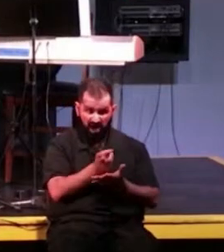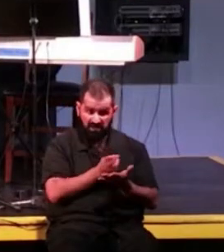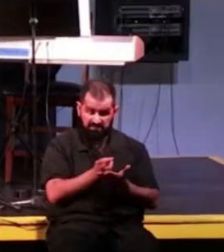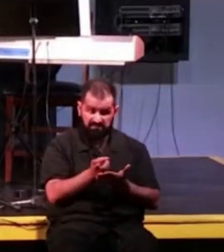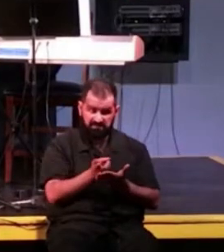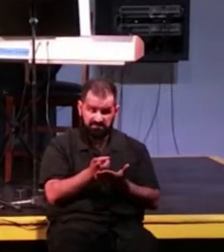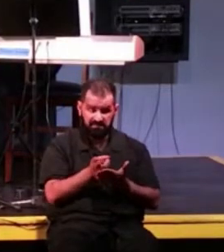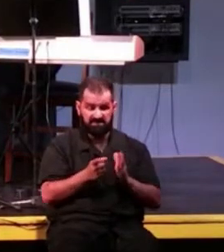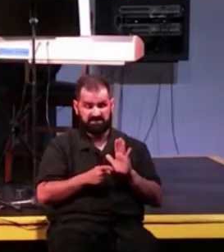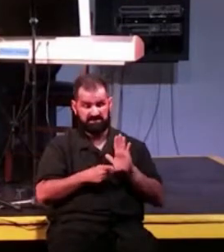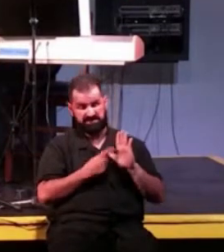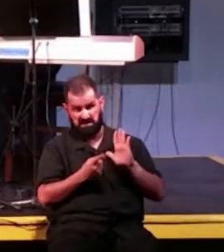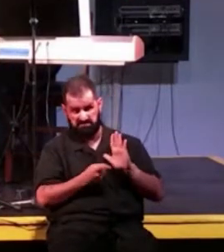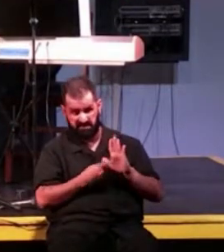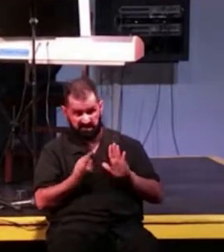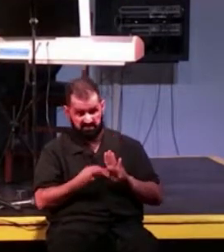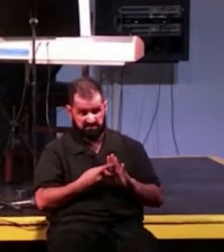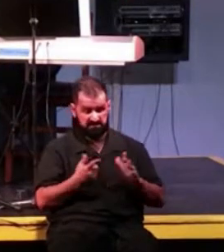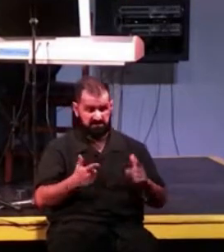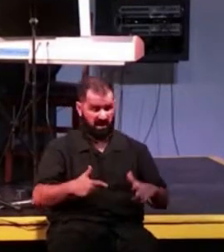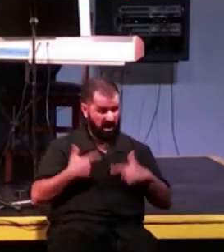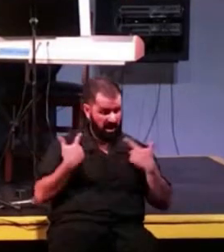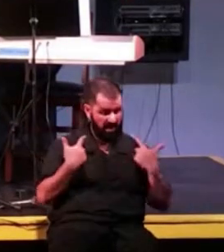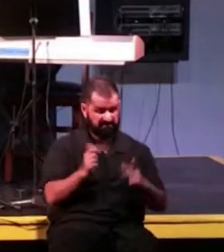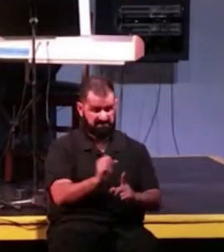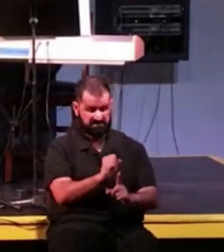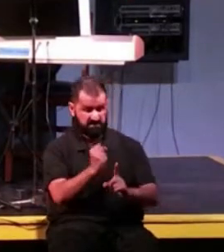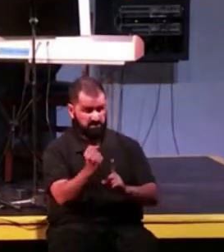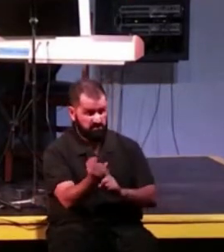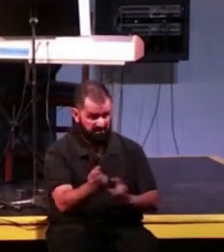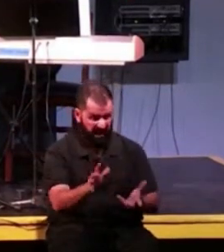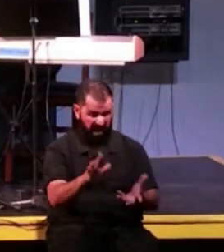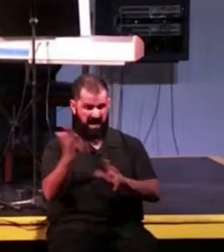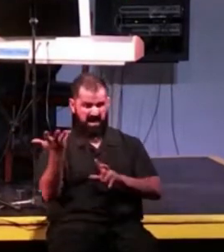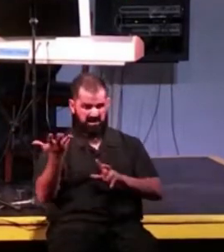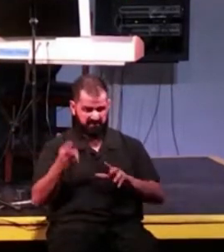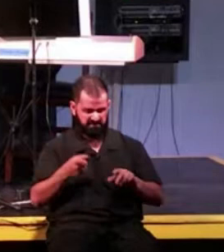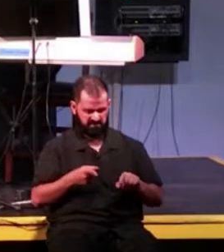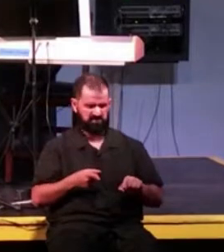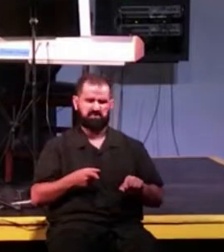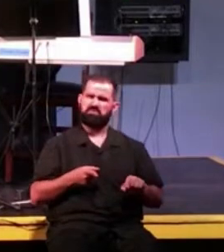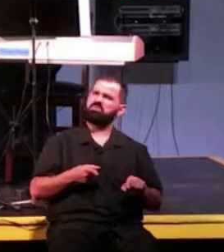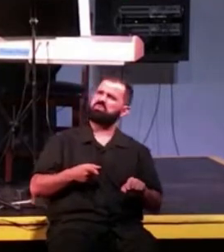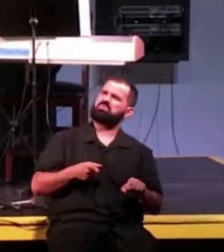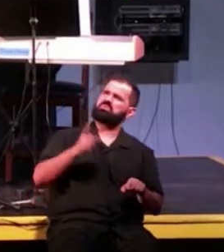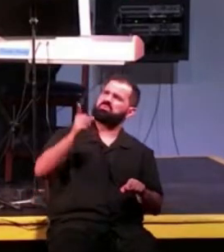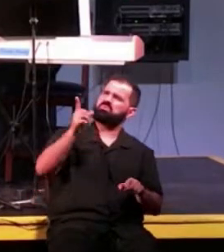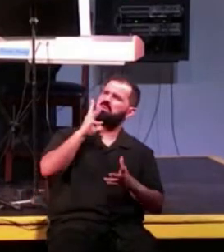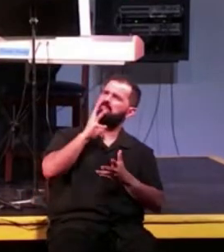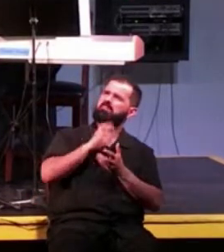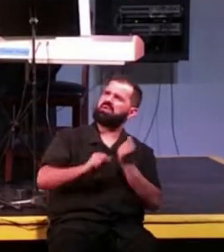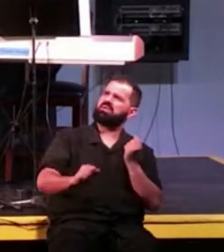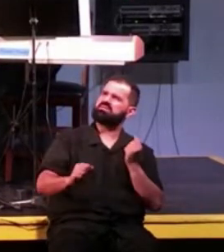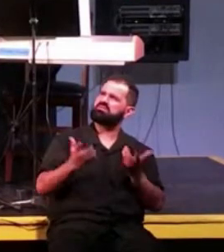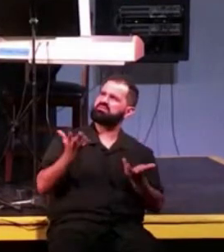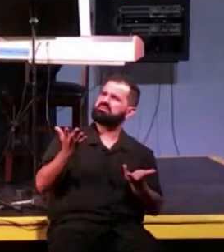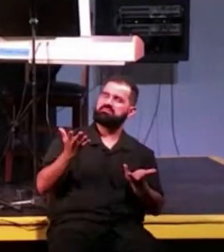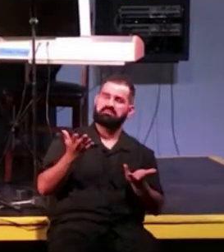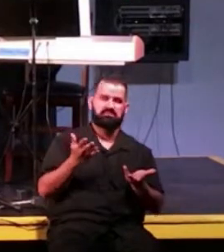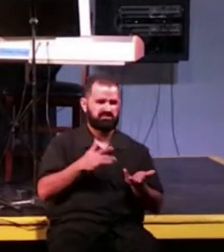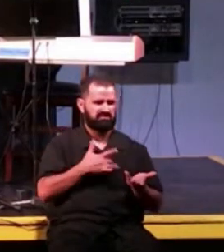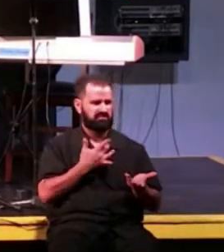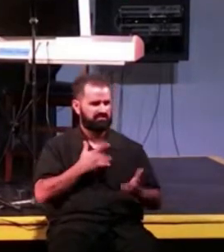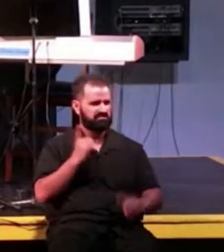today, sometimes in my life, it seems like I'm living the beginning of the story of Ruth, not the